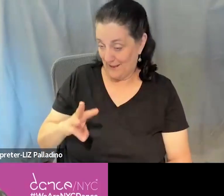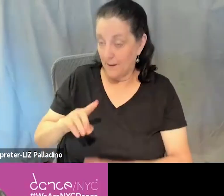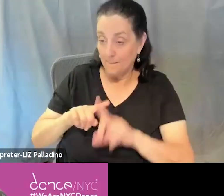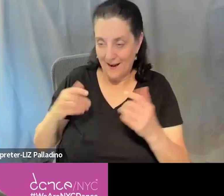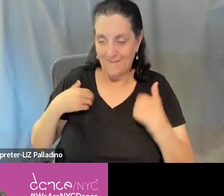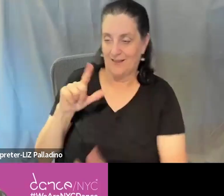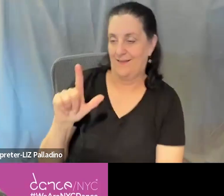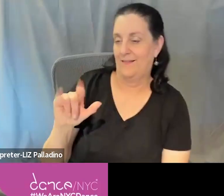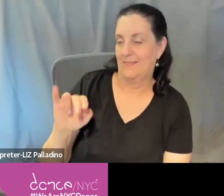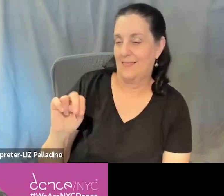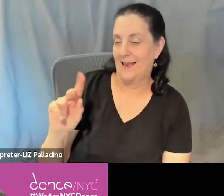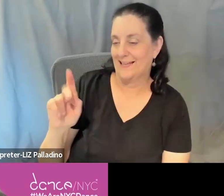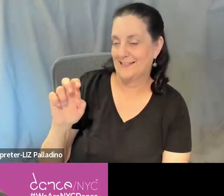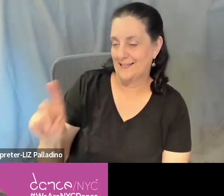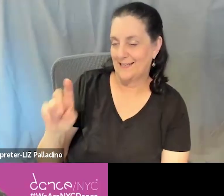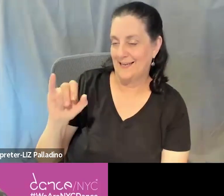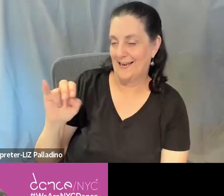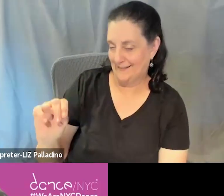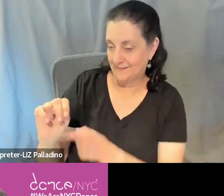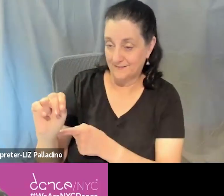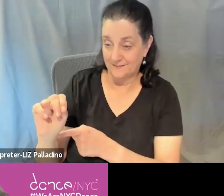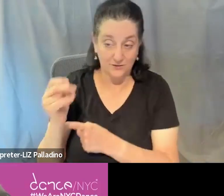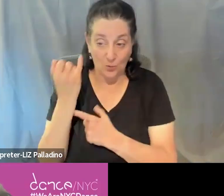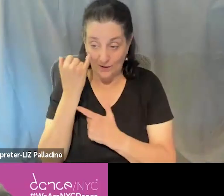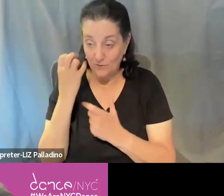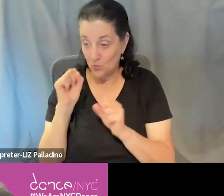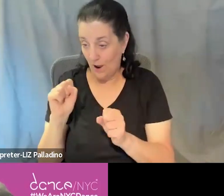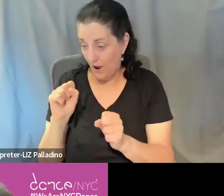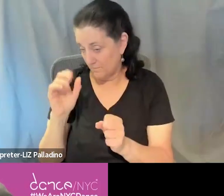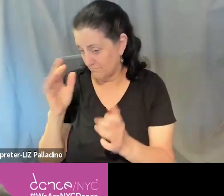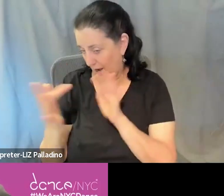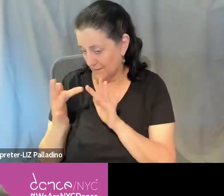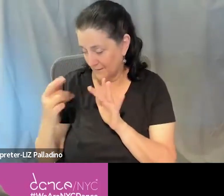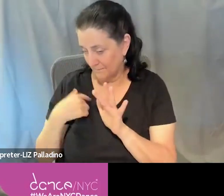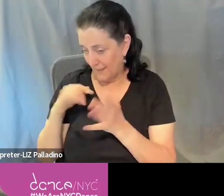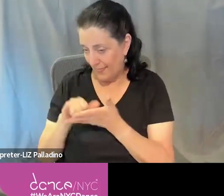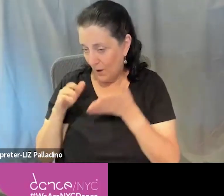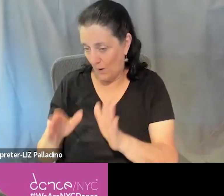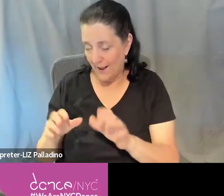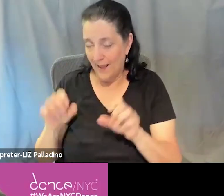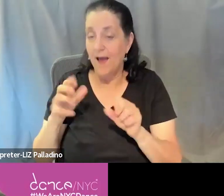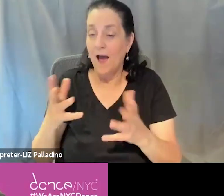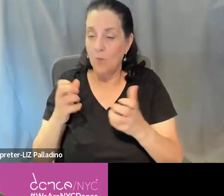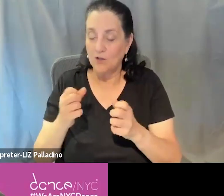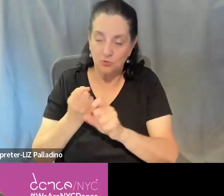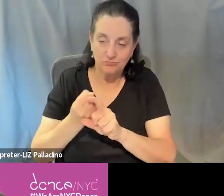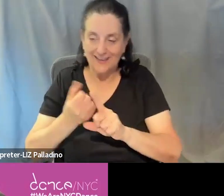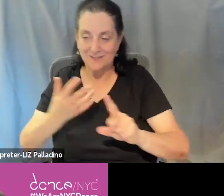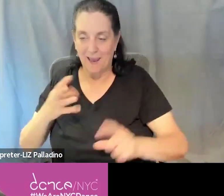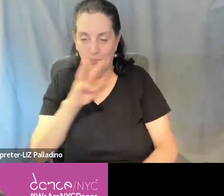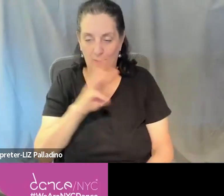I'd be happy to take connections via LinkedIn, keep you posted. And I am planning on building out the website for next